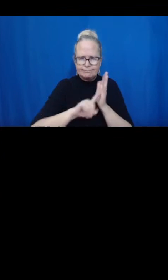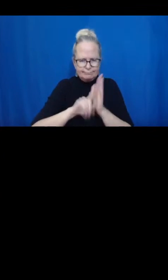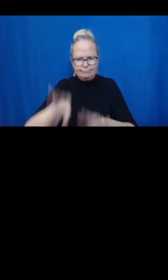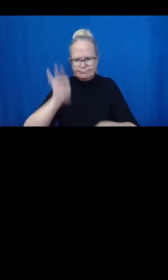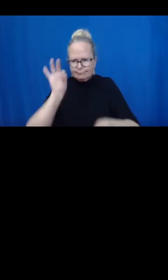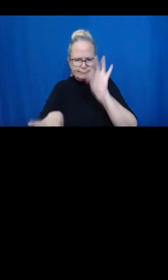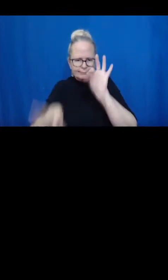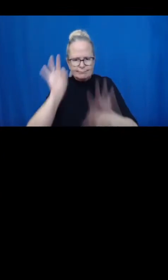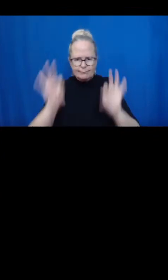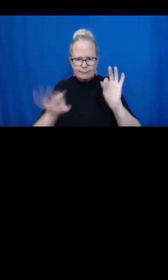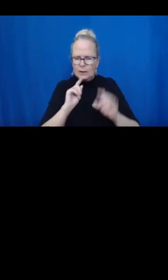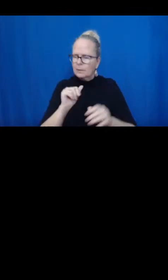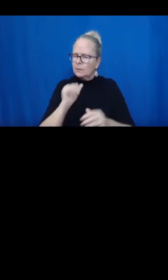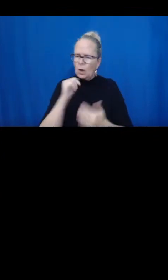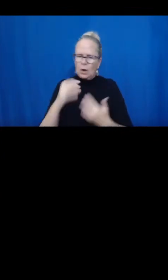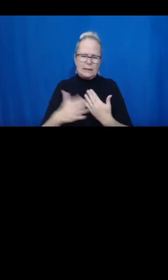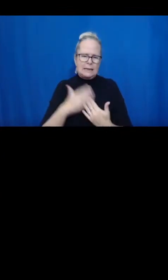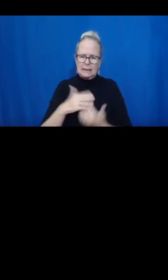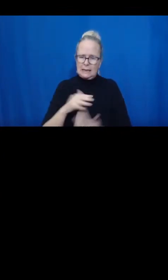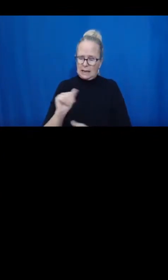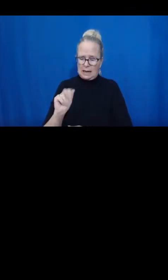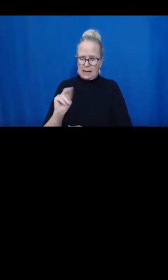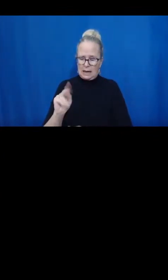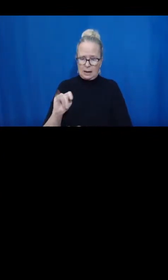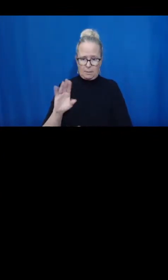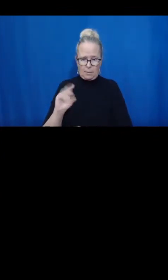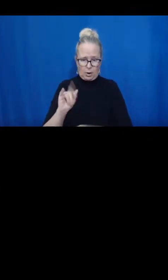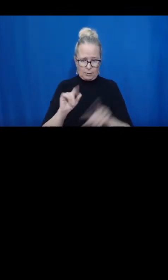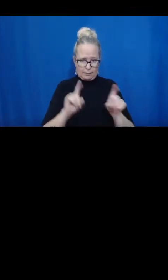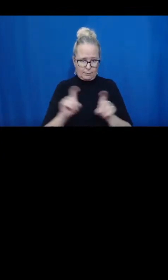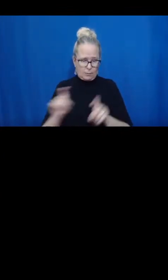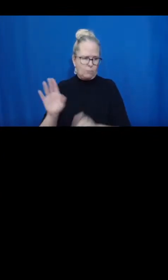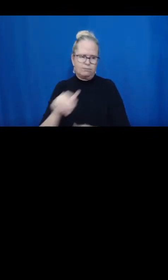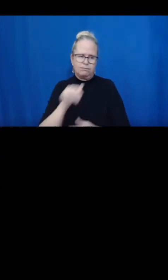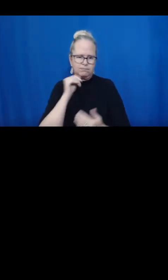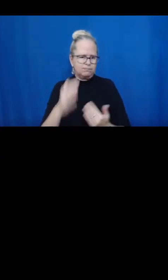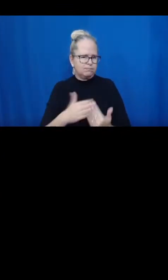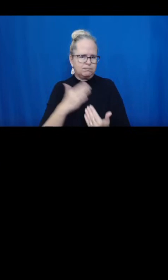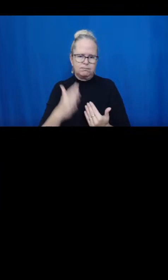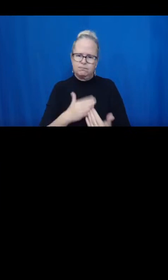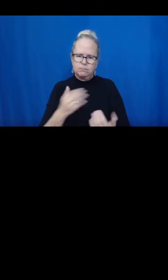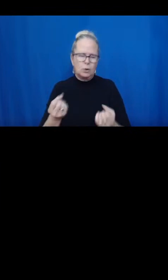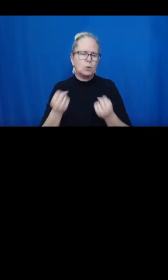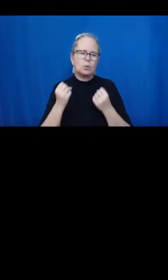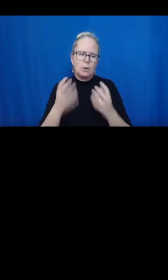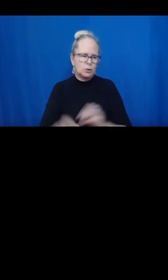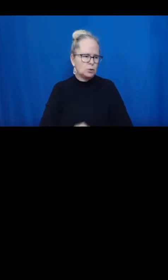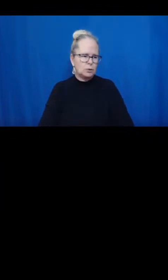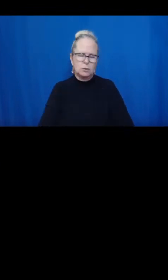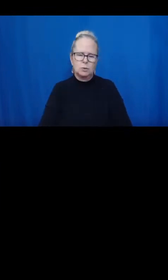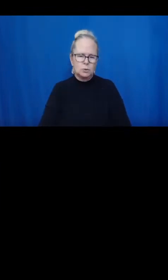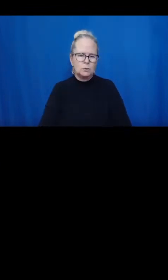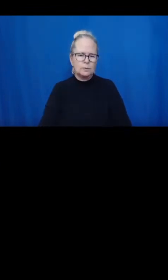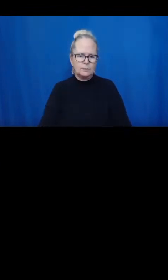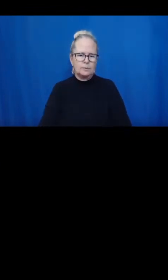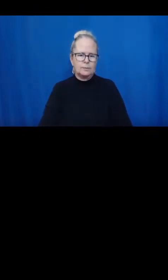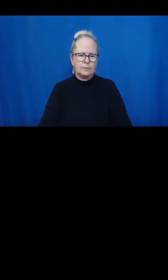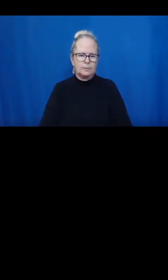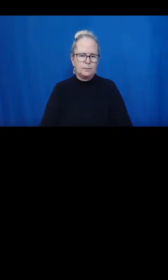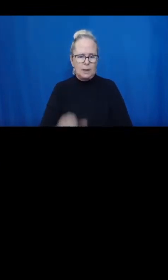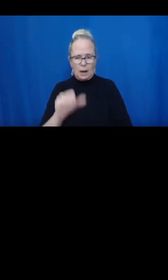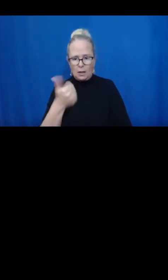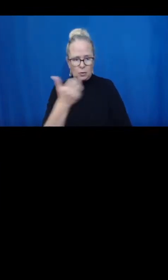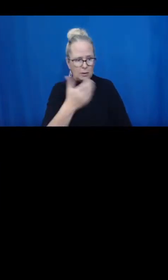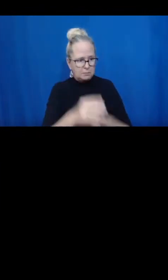Anyone else have anything they would like to add to that? It was a question that was floating around online as well. So thank you so very much, Dr. West,